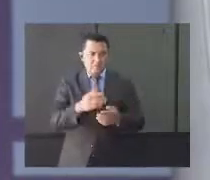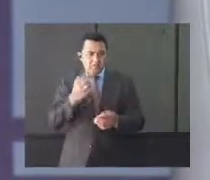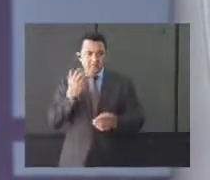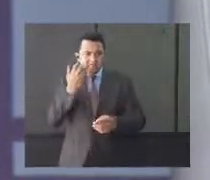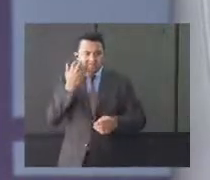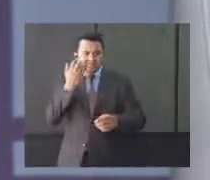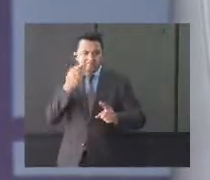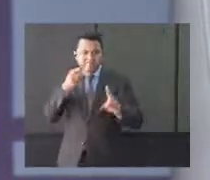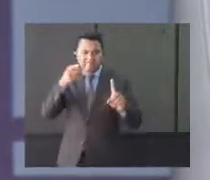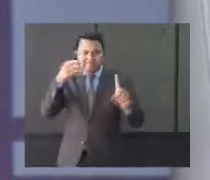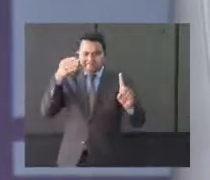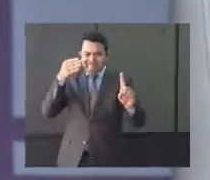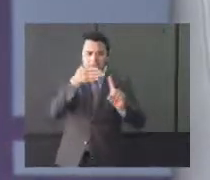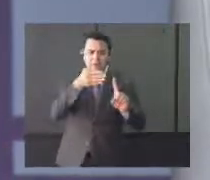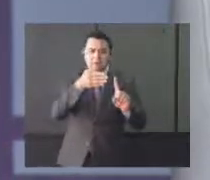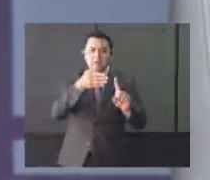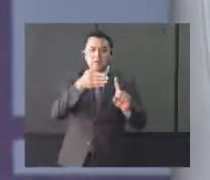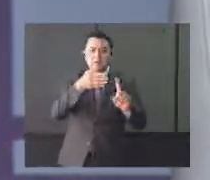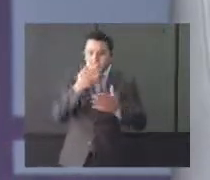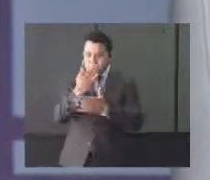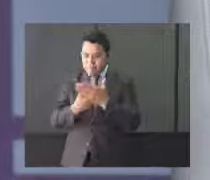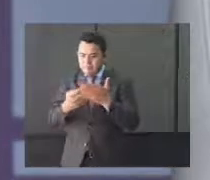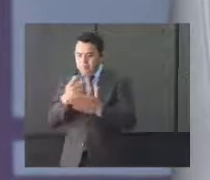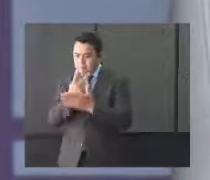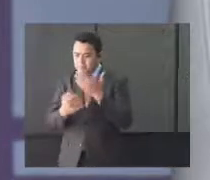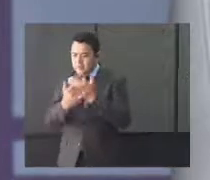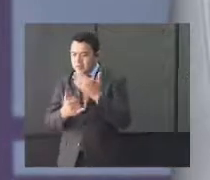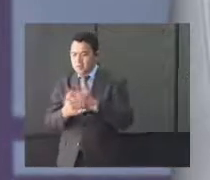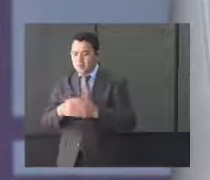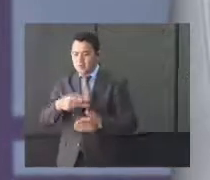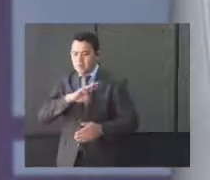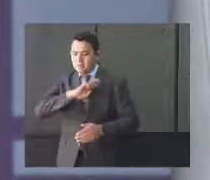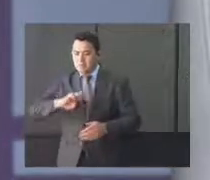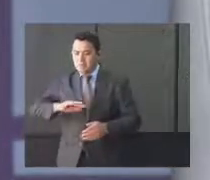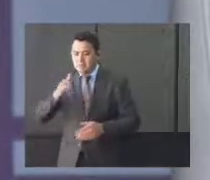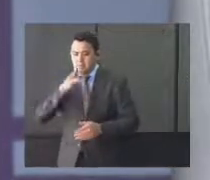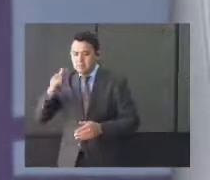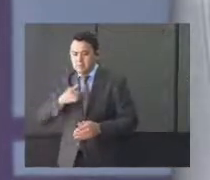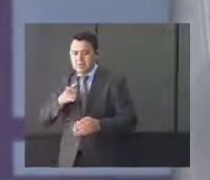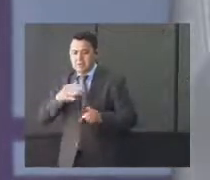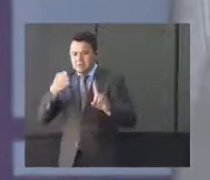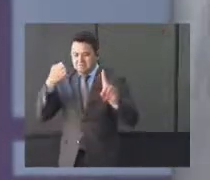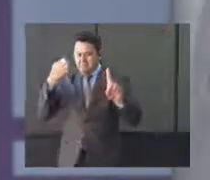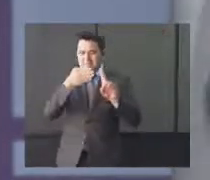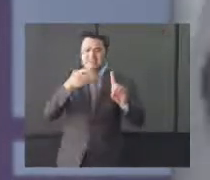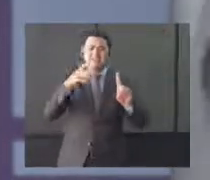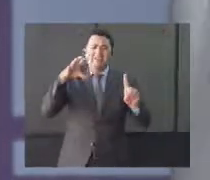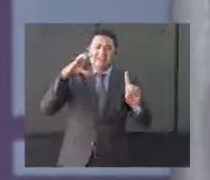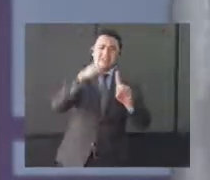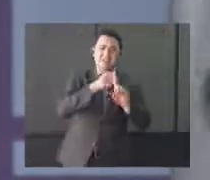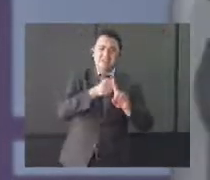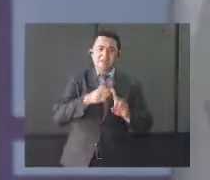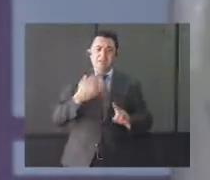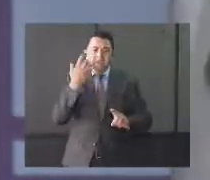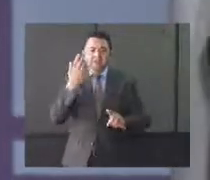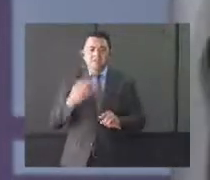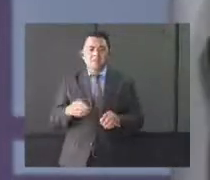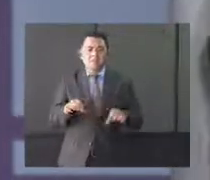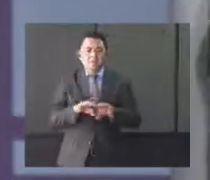that we expect to achieve? This is a project that we are working with an Italian musician,